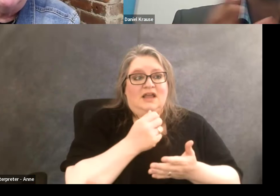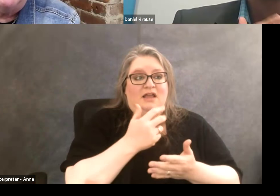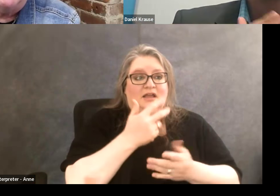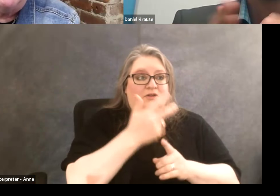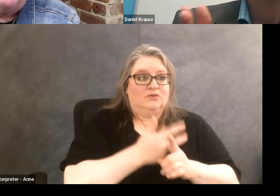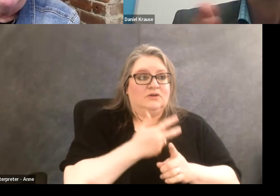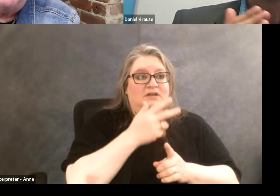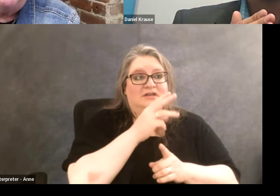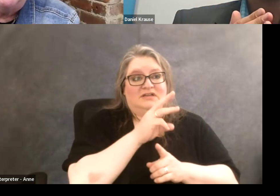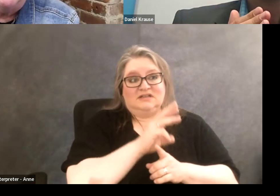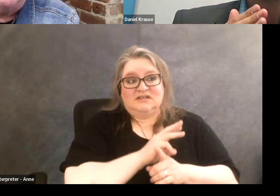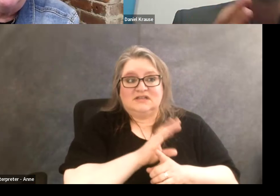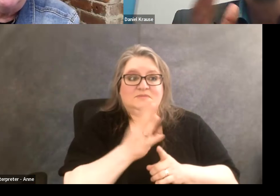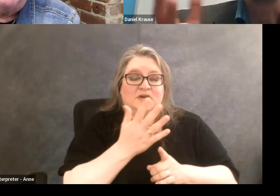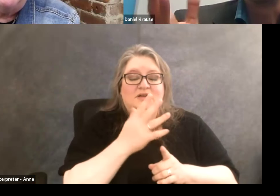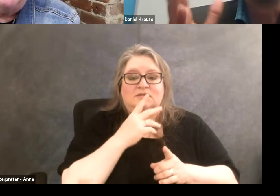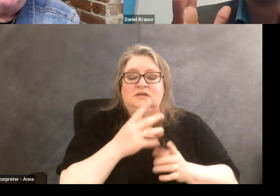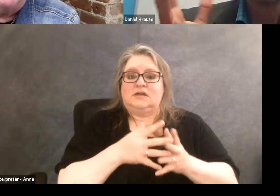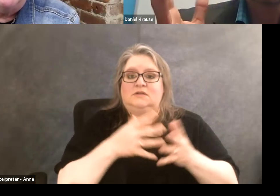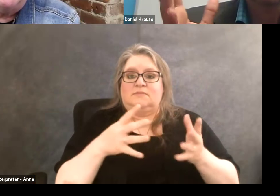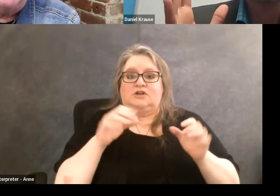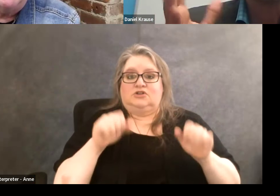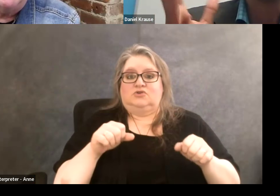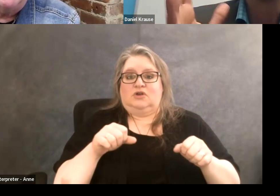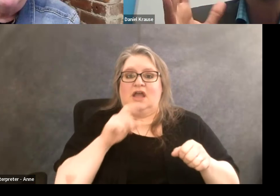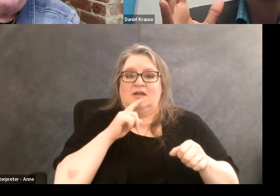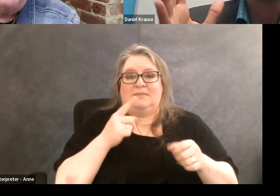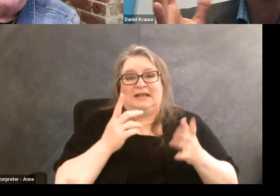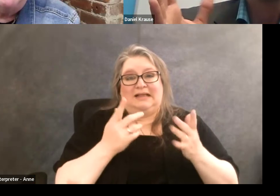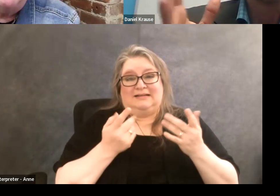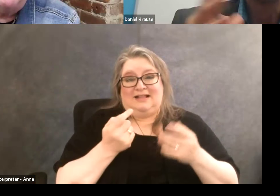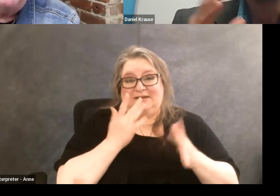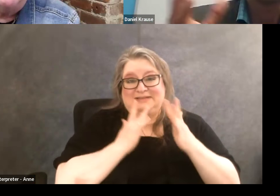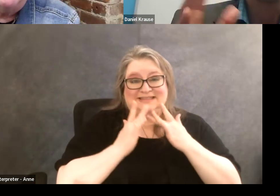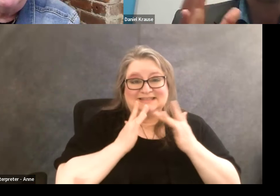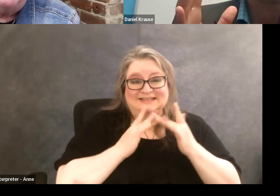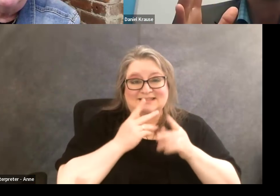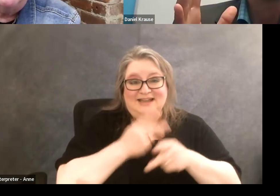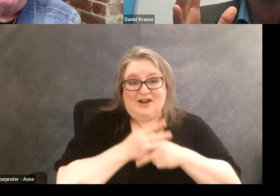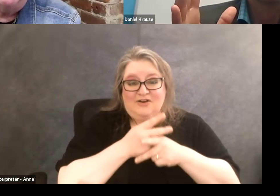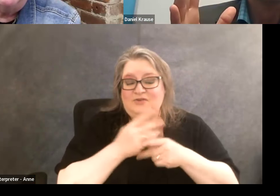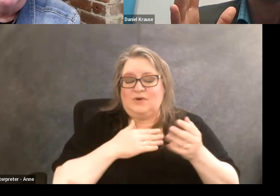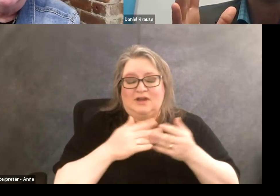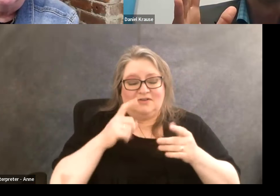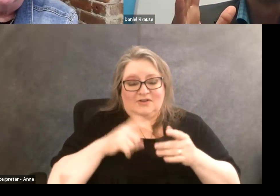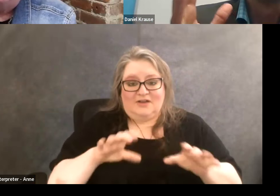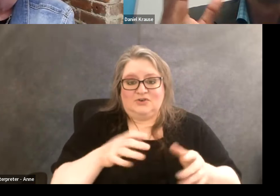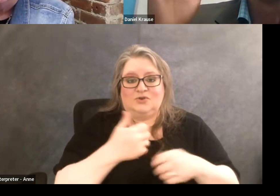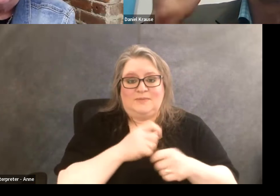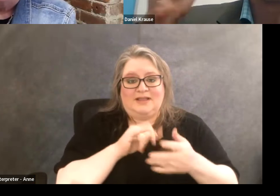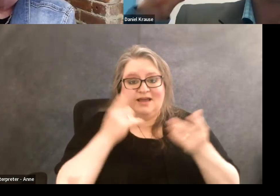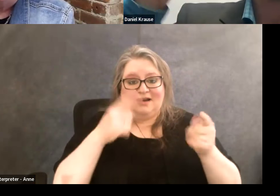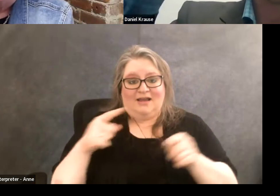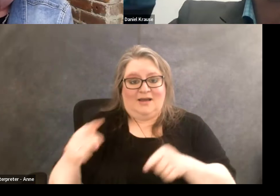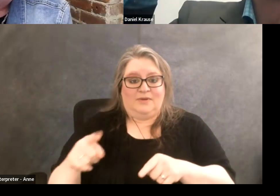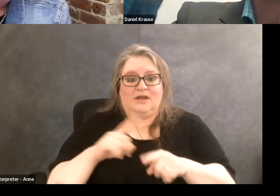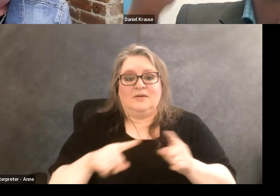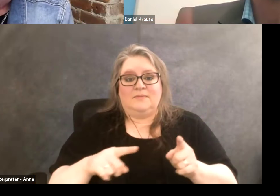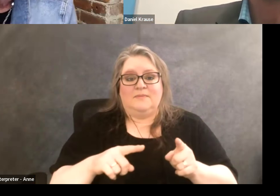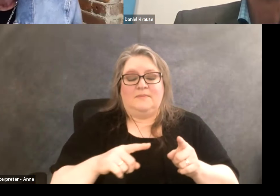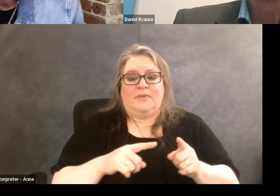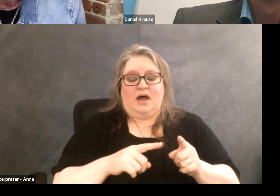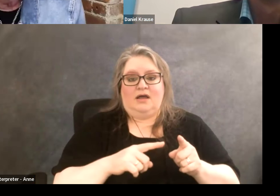putting as much as you possibly can. Be a little cheap, be a little careful, be whatever you got to do to make it happen. But get that